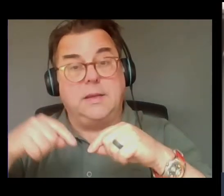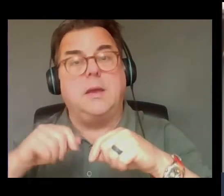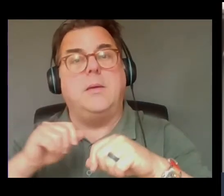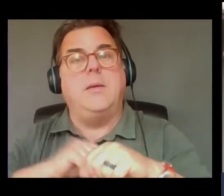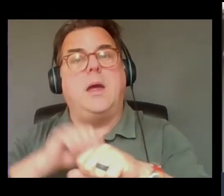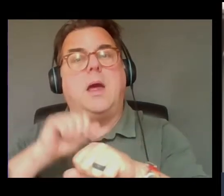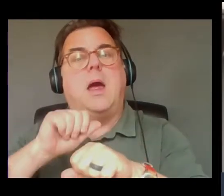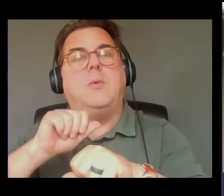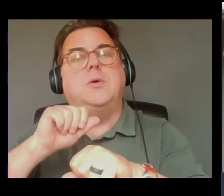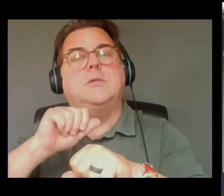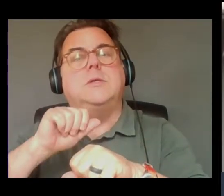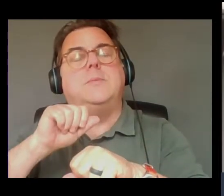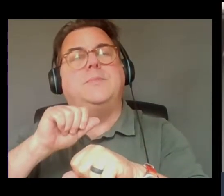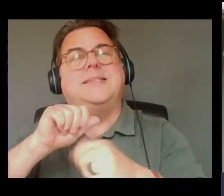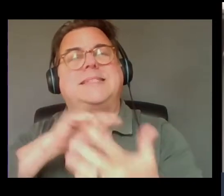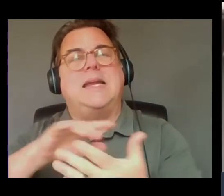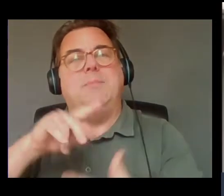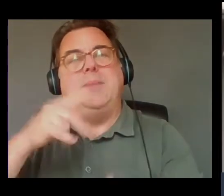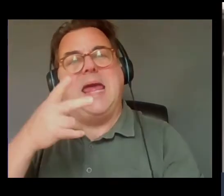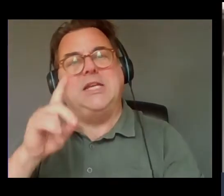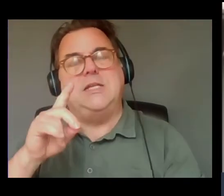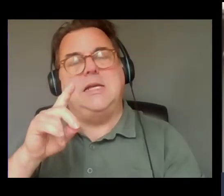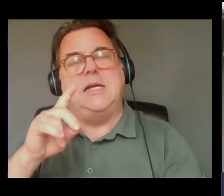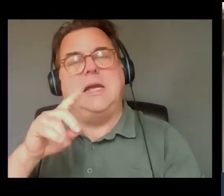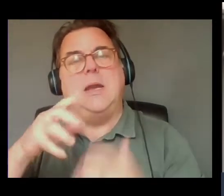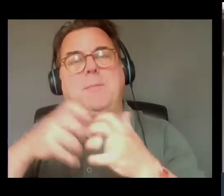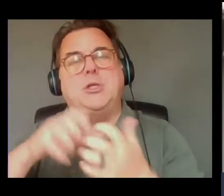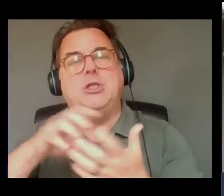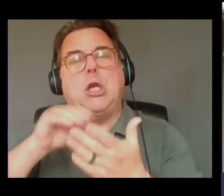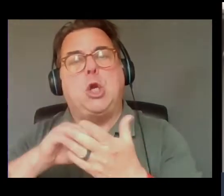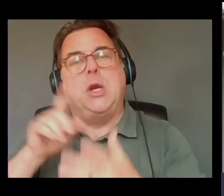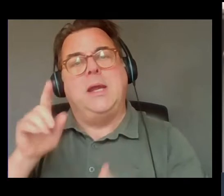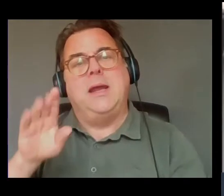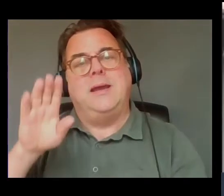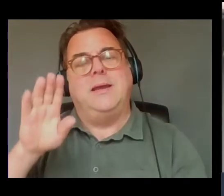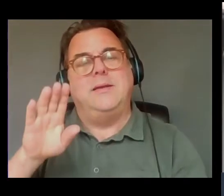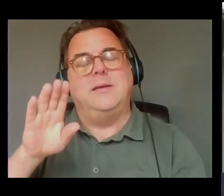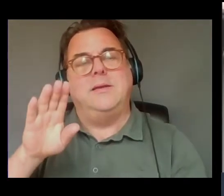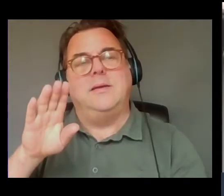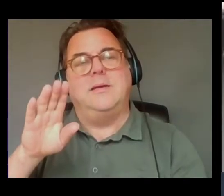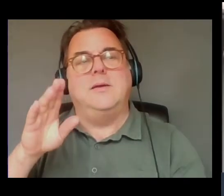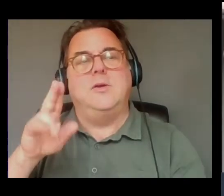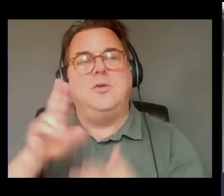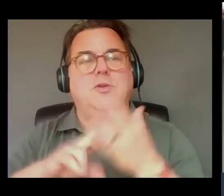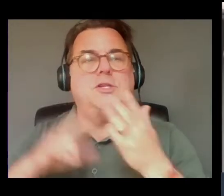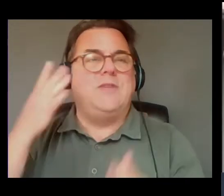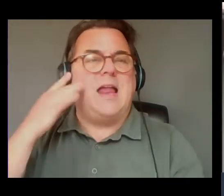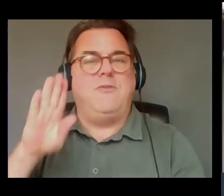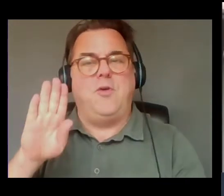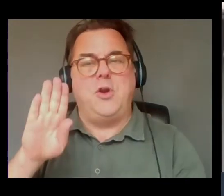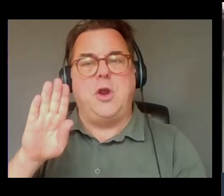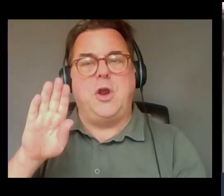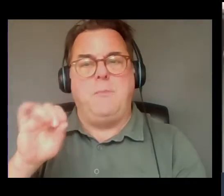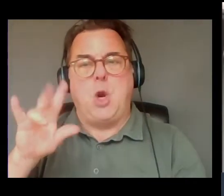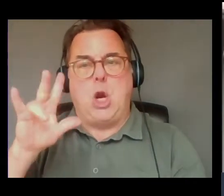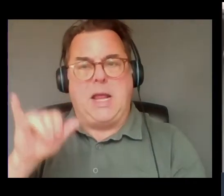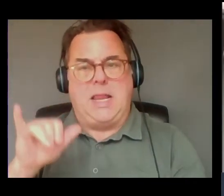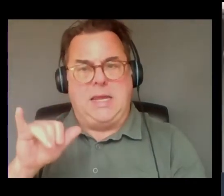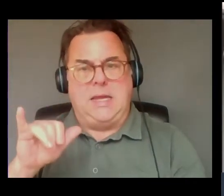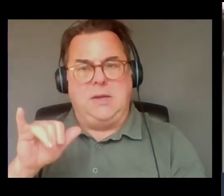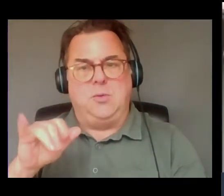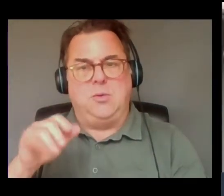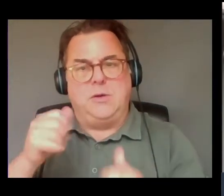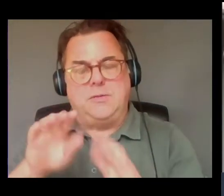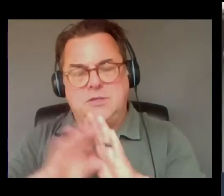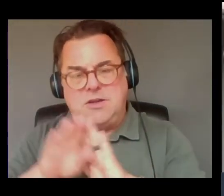machine learning at Berkeley. Super excited. We were trying to design better algorithms for optimization, for deep learning,